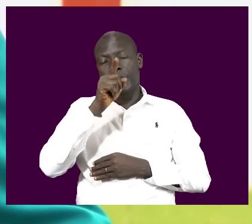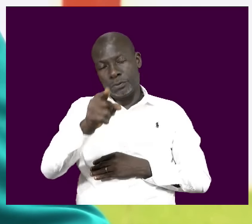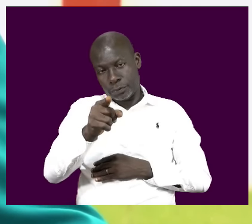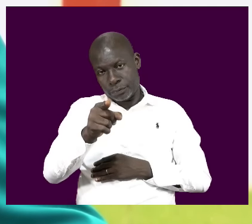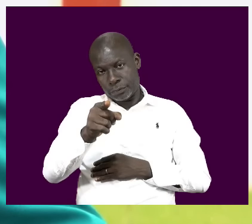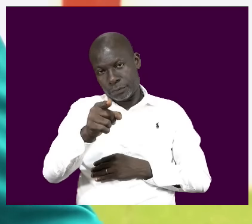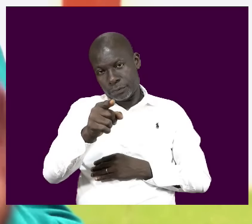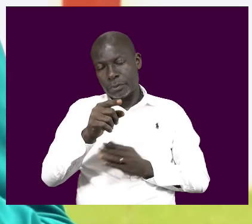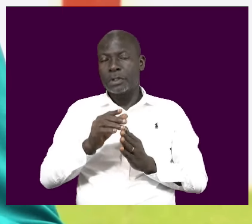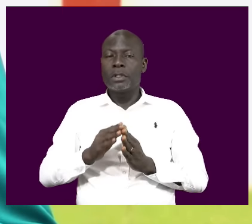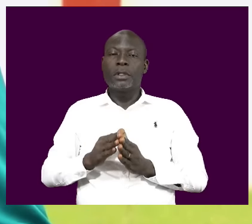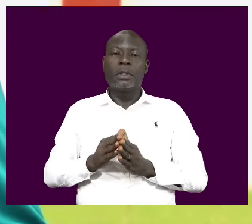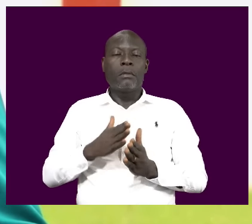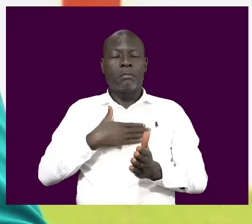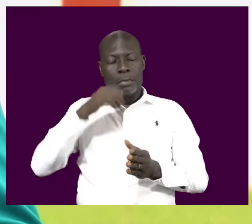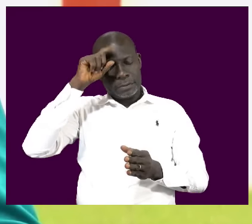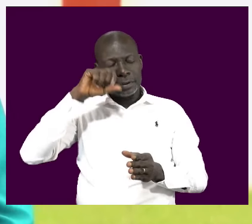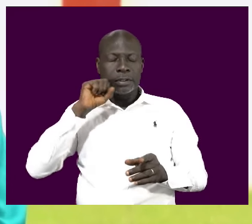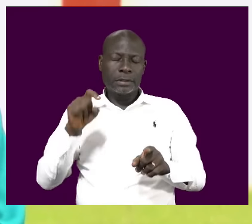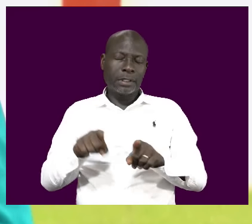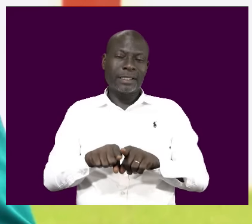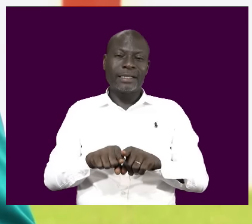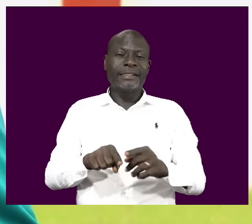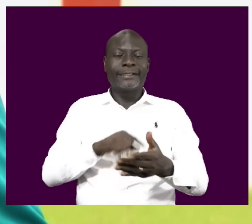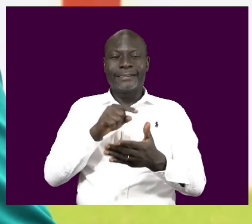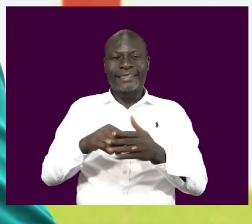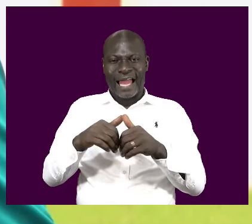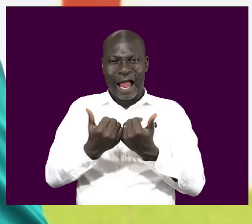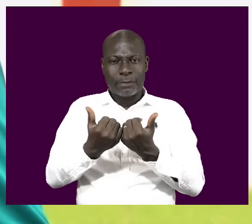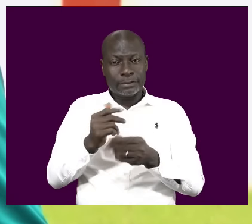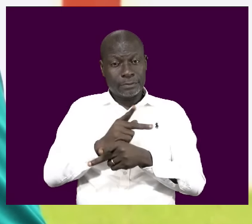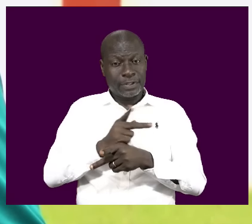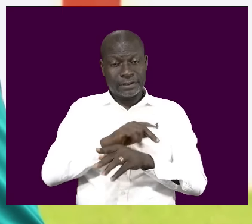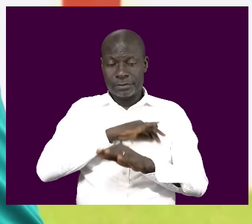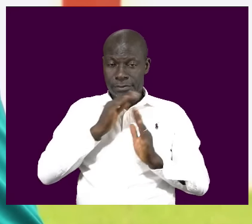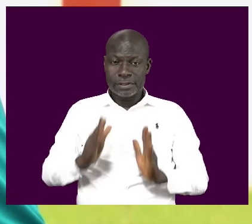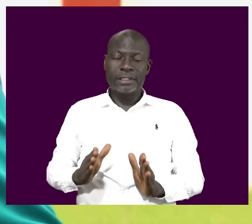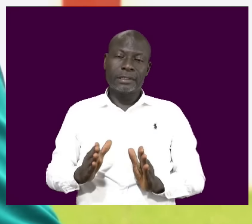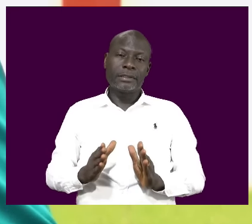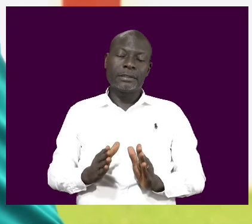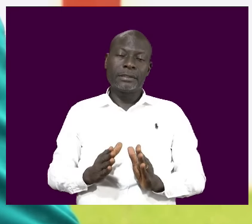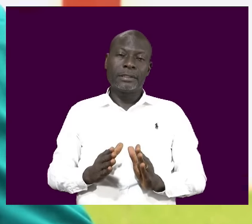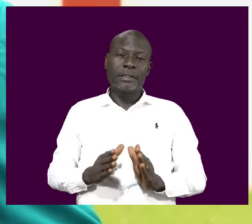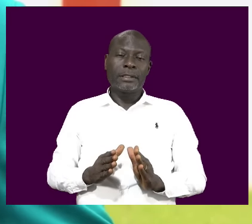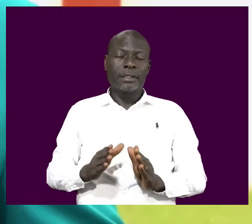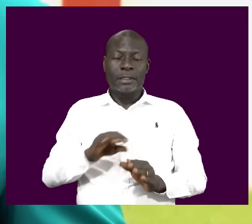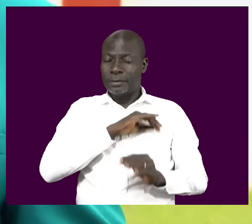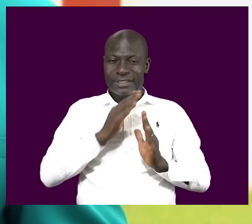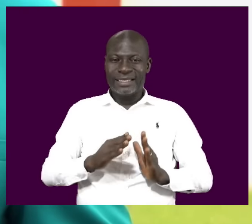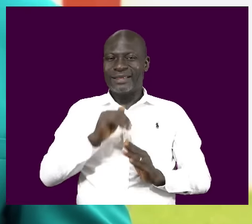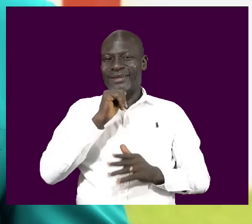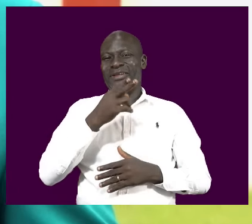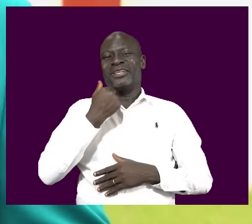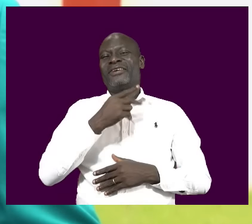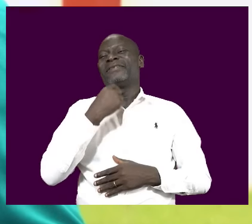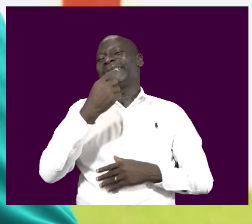ana bidafo a wutemi. This is how to practice Christianity. Christo som enye osofo aka na